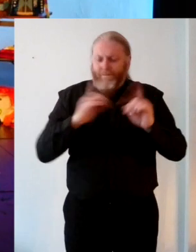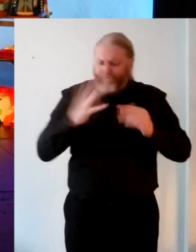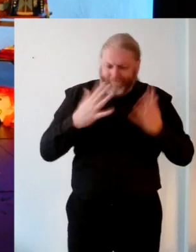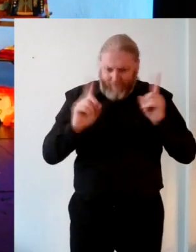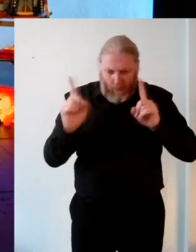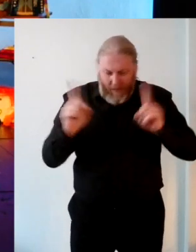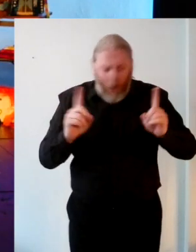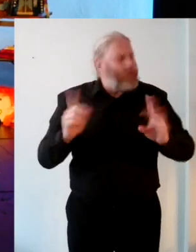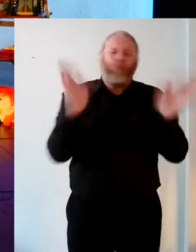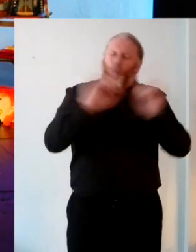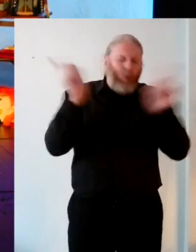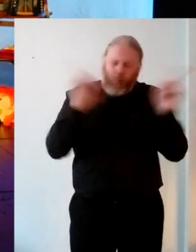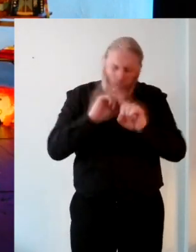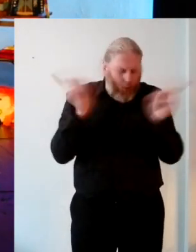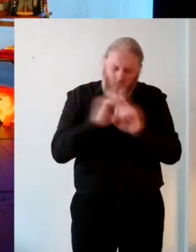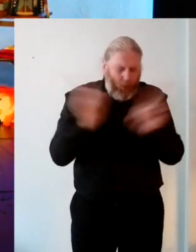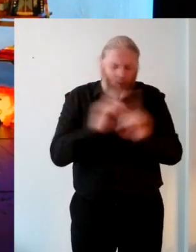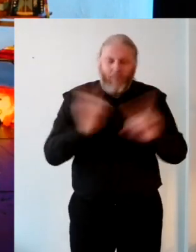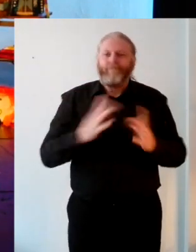Come back. So I go, no.